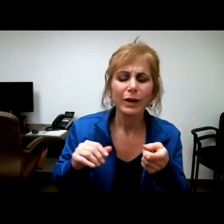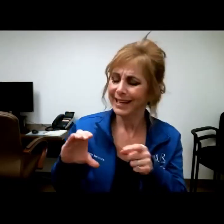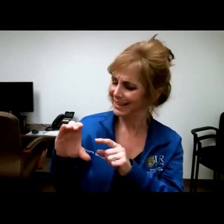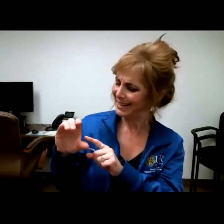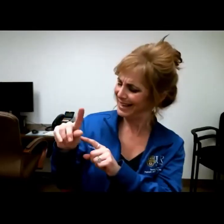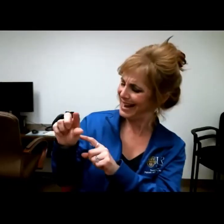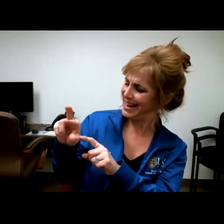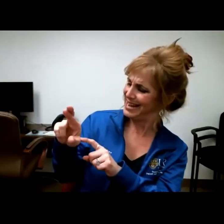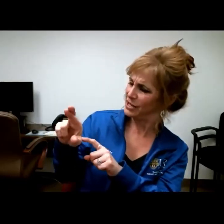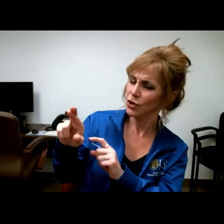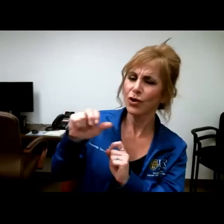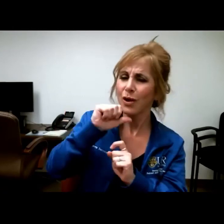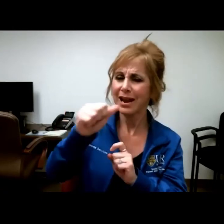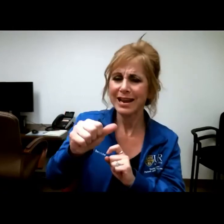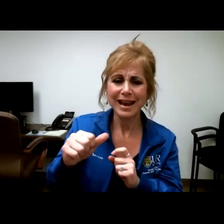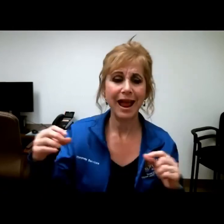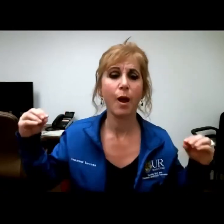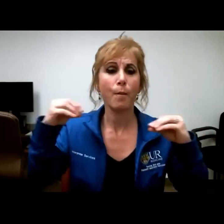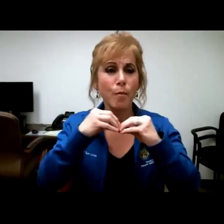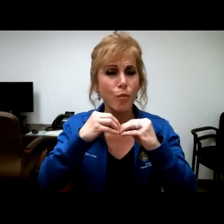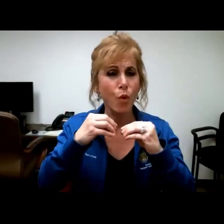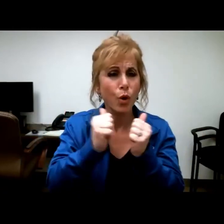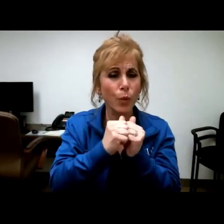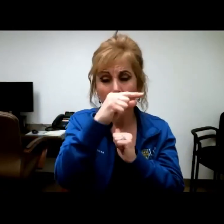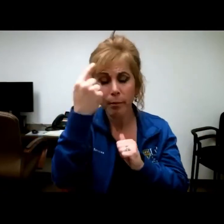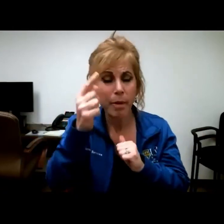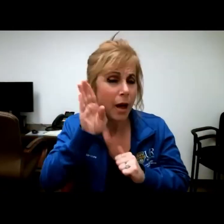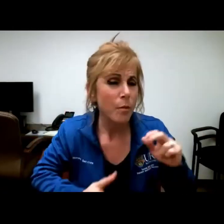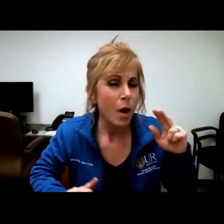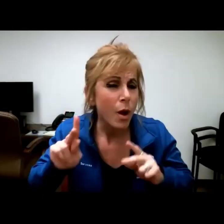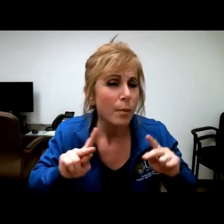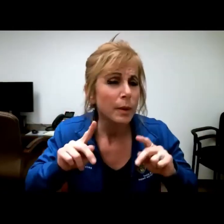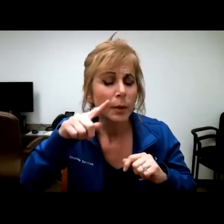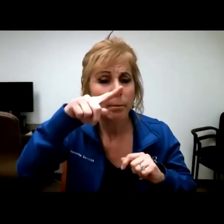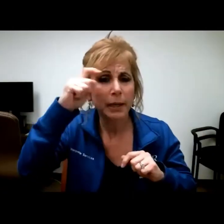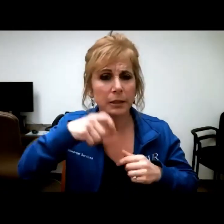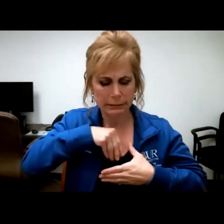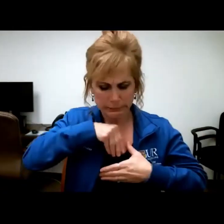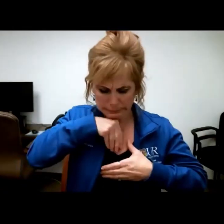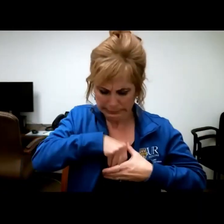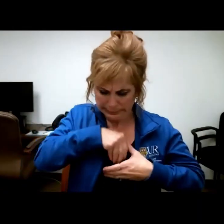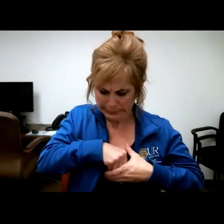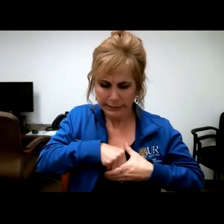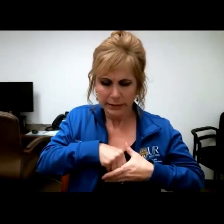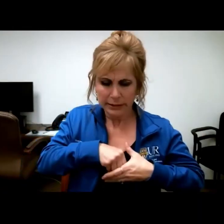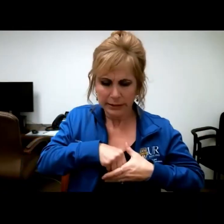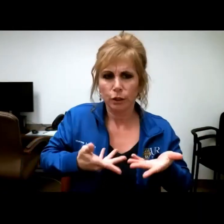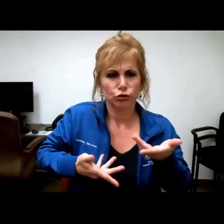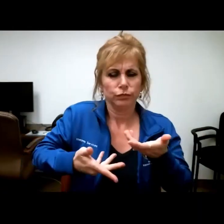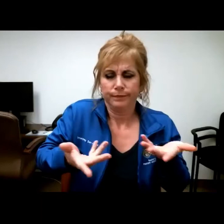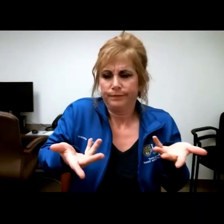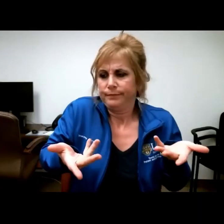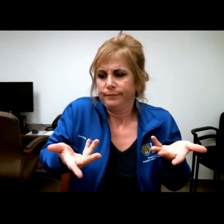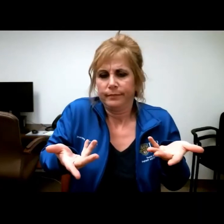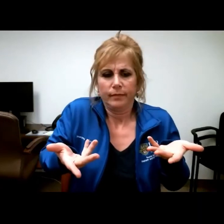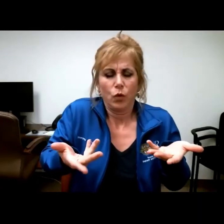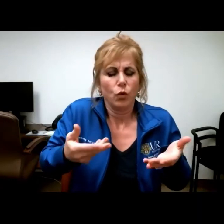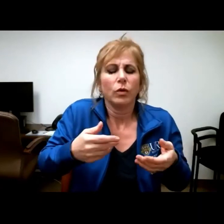the differences in race and ethnicity, we are talking about the social determinants of health,